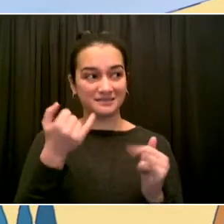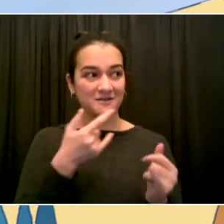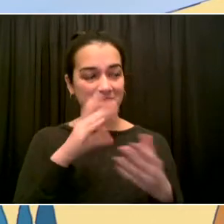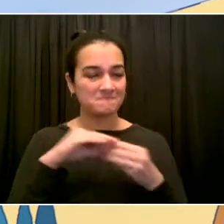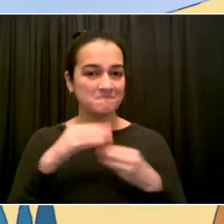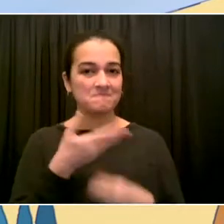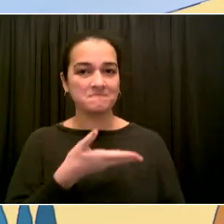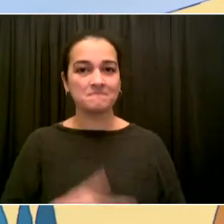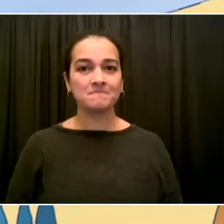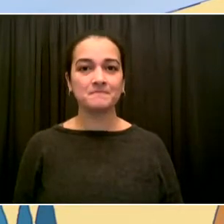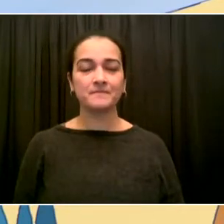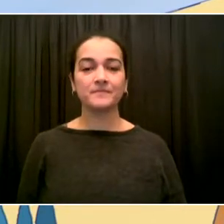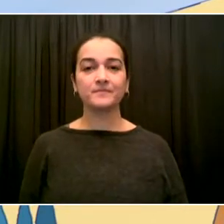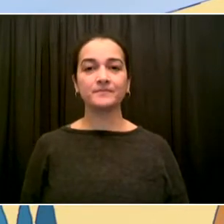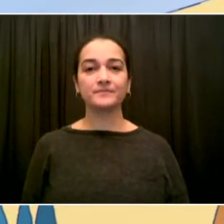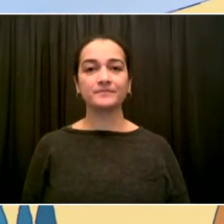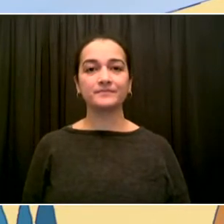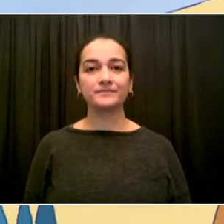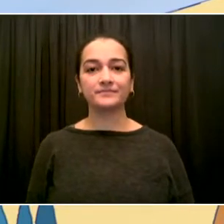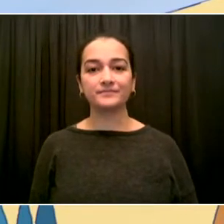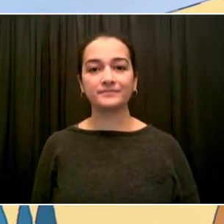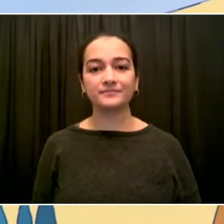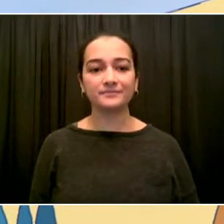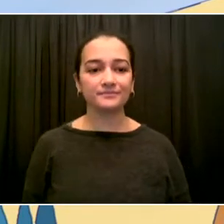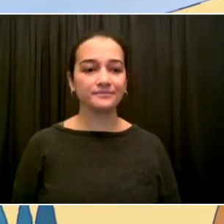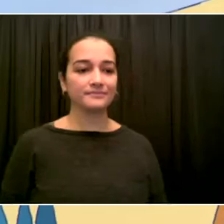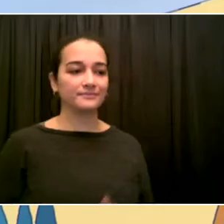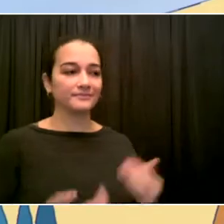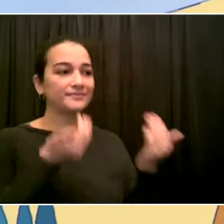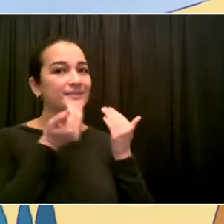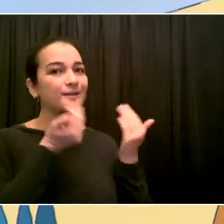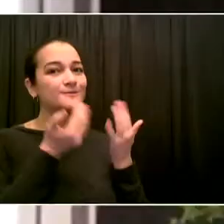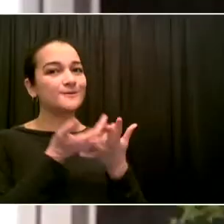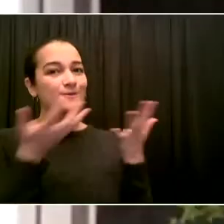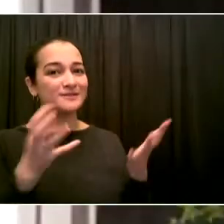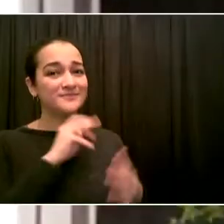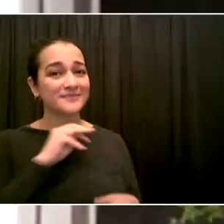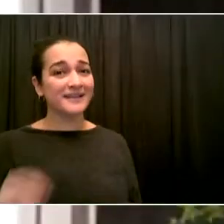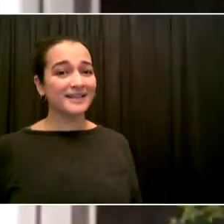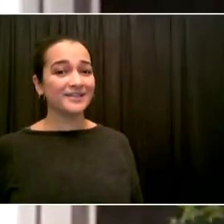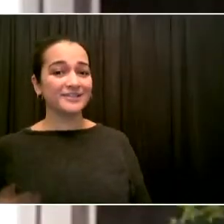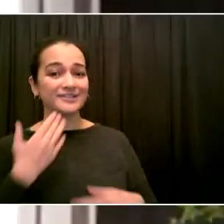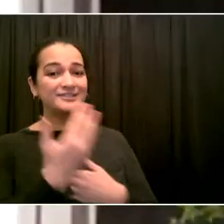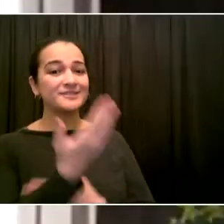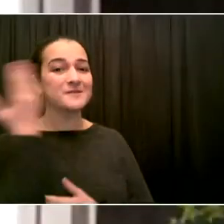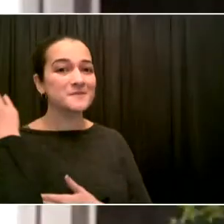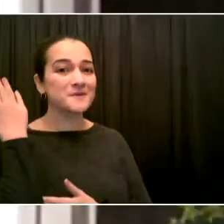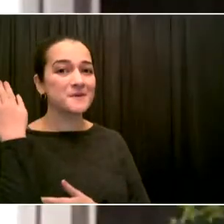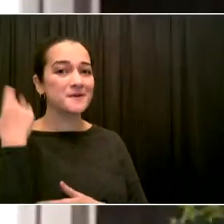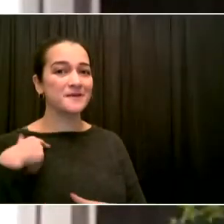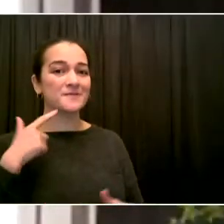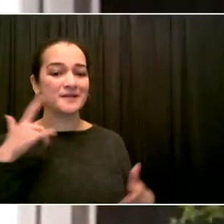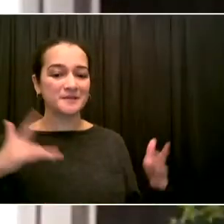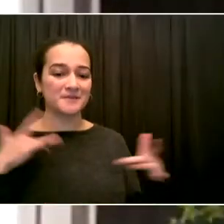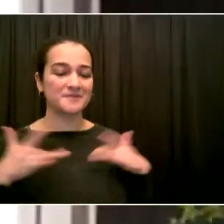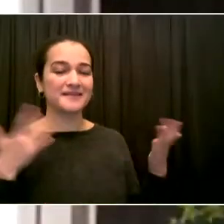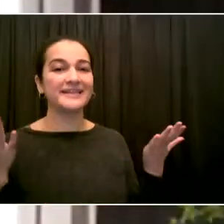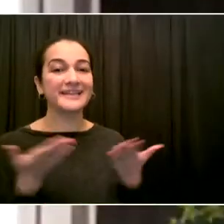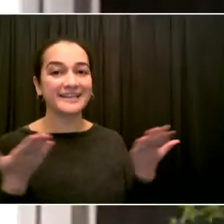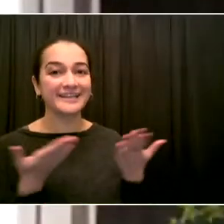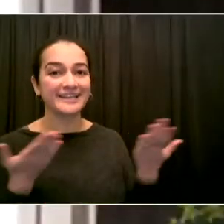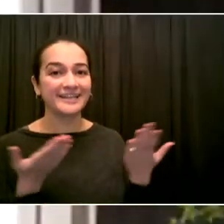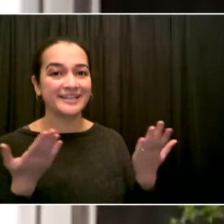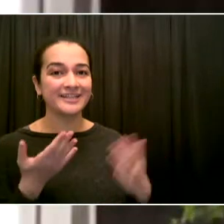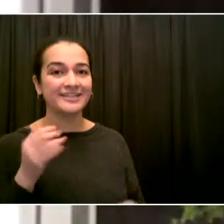Thank you so much, Mr. Mayor. Good morning. Good morning, New York City. It's good to be here with you. Thank you for the opportunity. It was only a